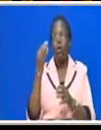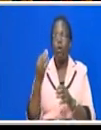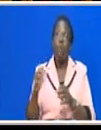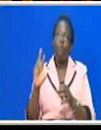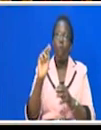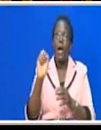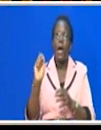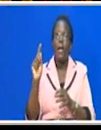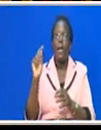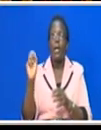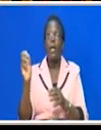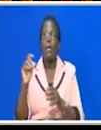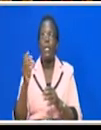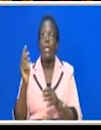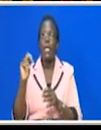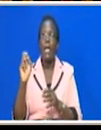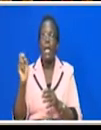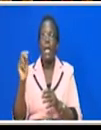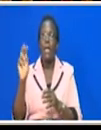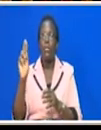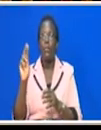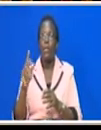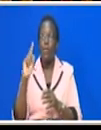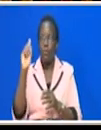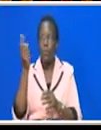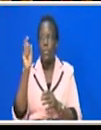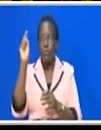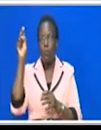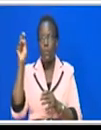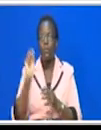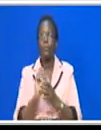nature. Let's look at the first question.